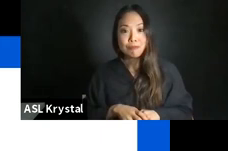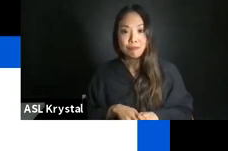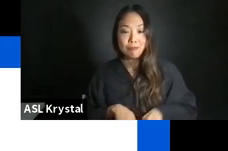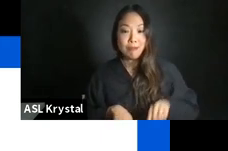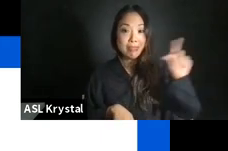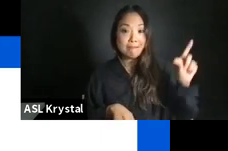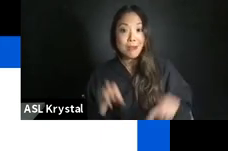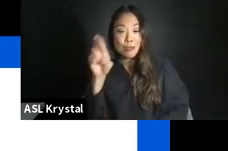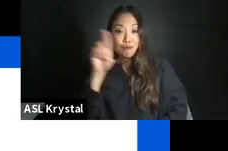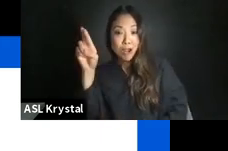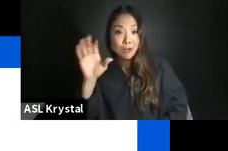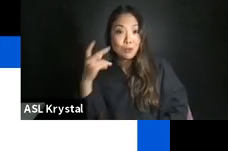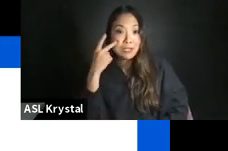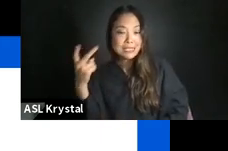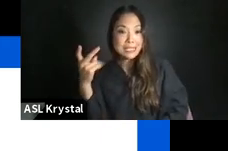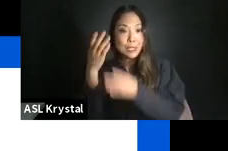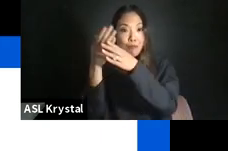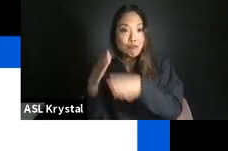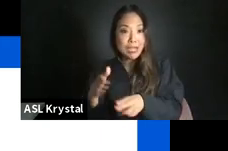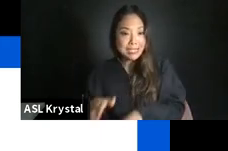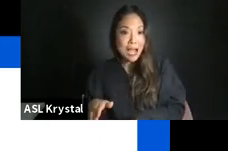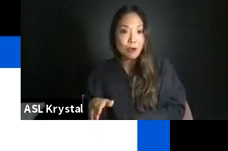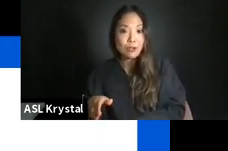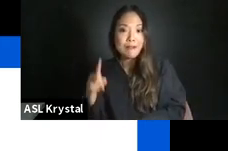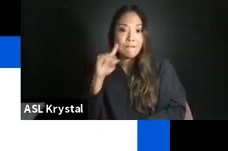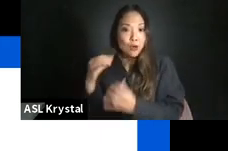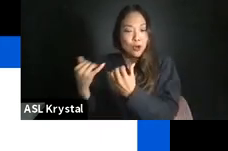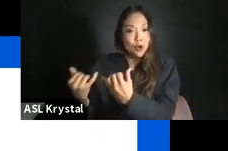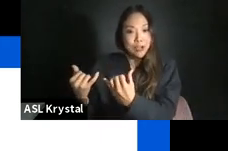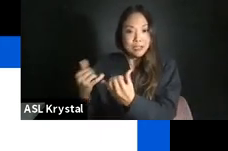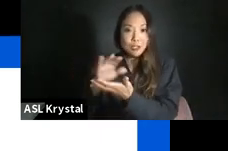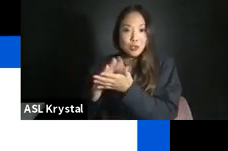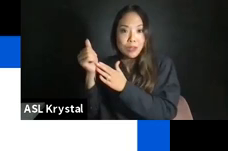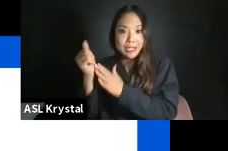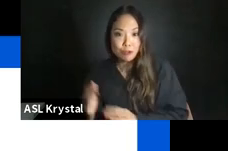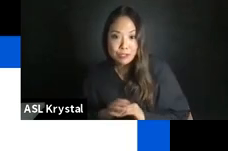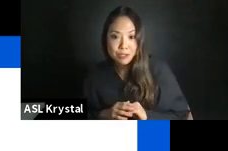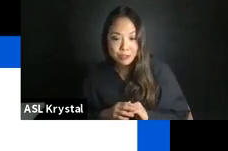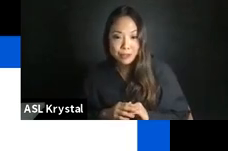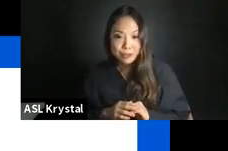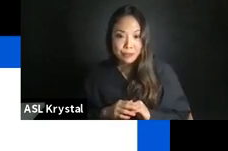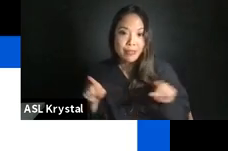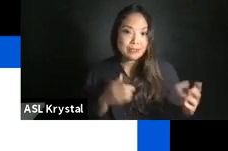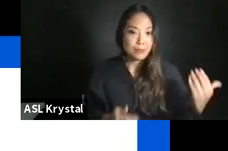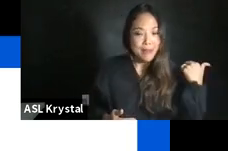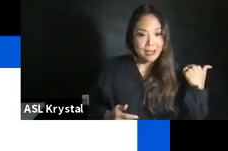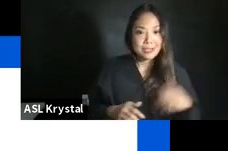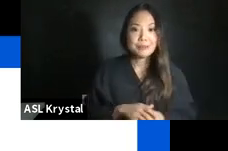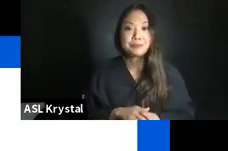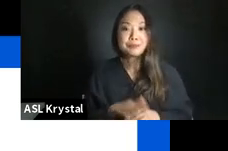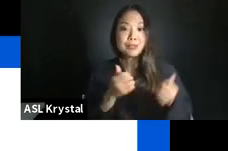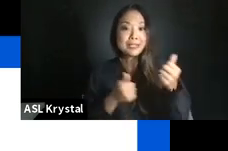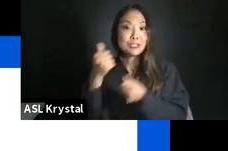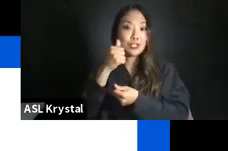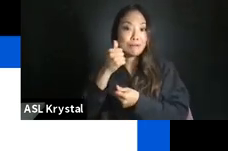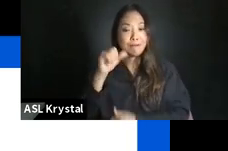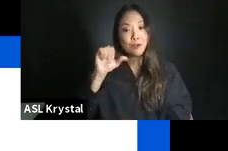the race ethnicity breakdown of our existing school leaders our chief of schools corey harris is here tonight to tell you a bit